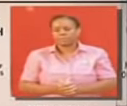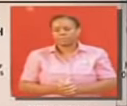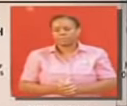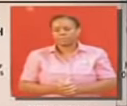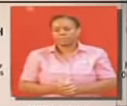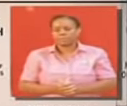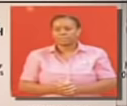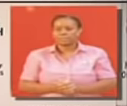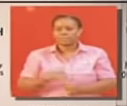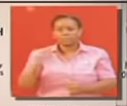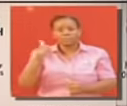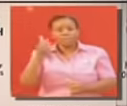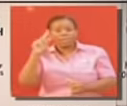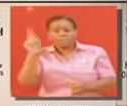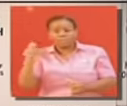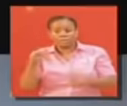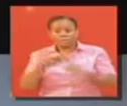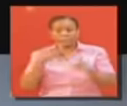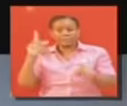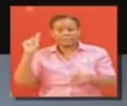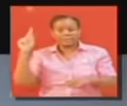from TTT.